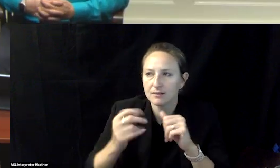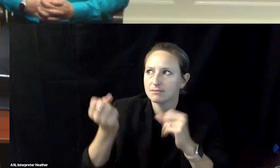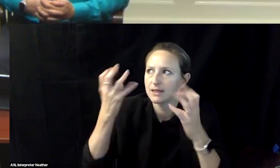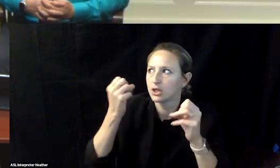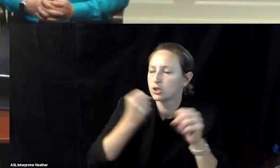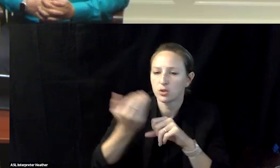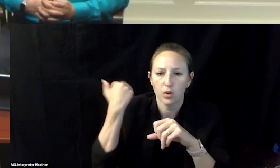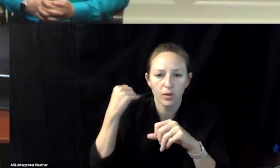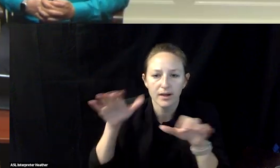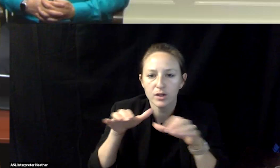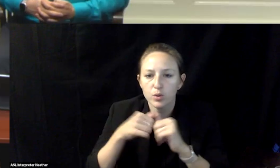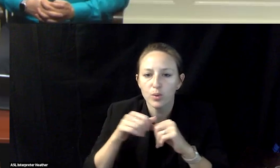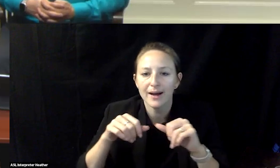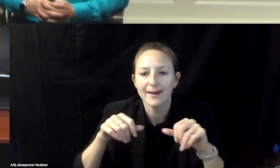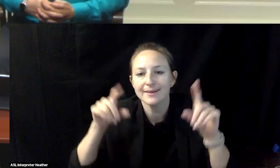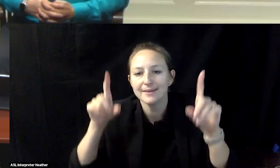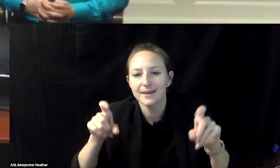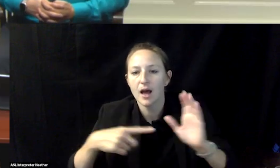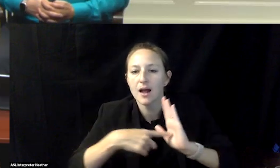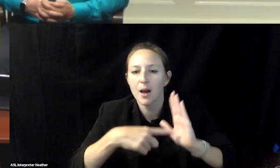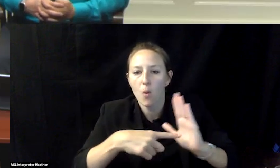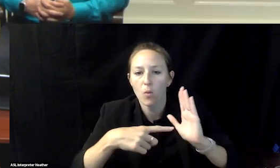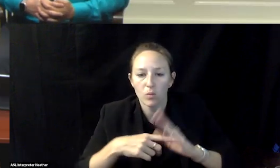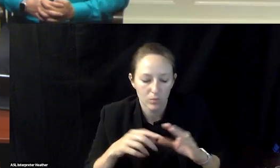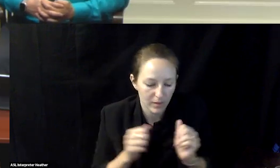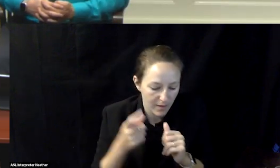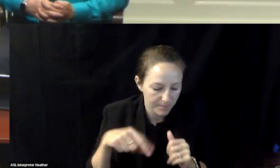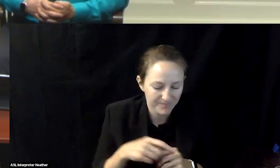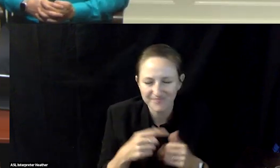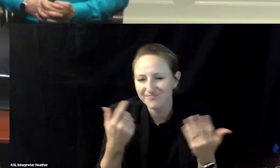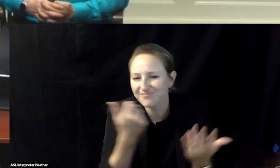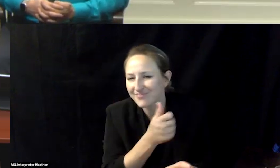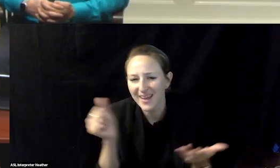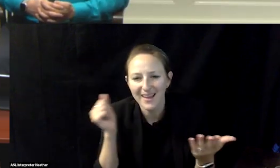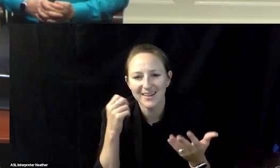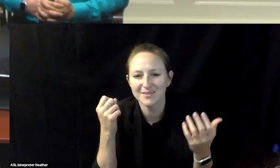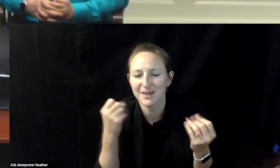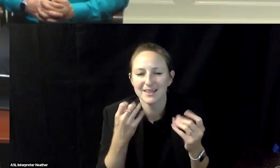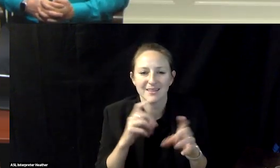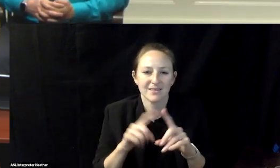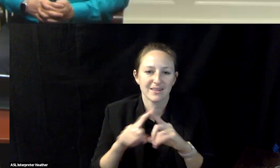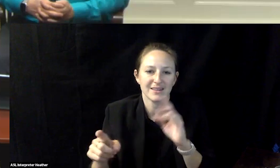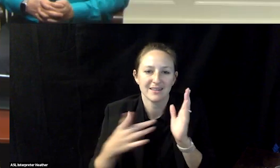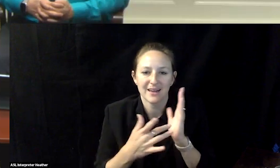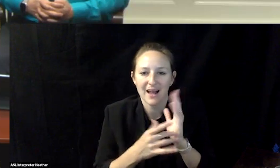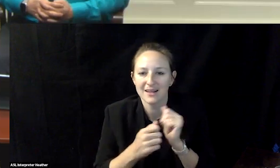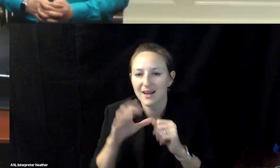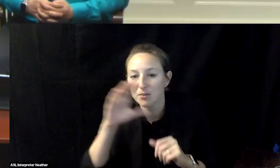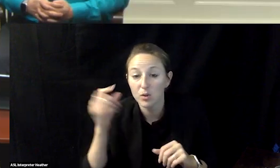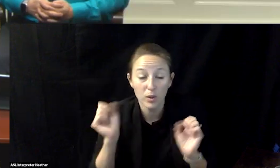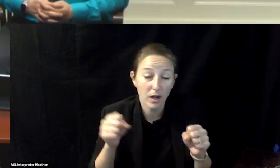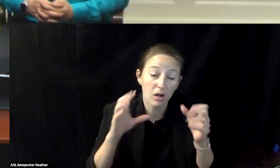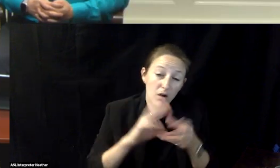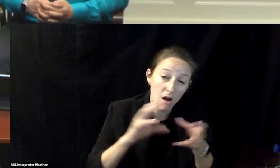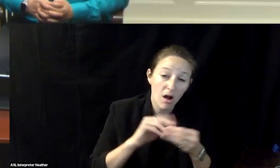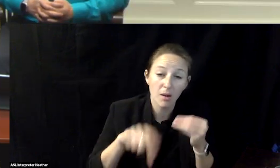or any number of demos that I've done over the years at other technology companies, you know, we could talk all we want about the